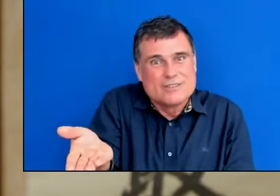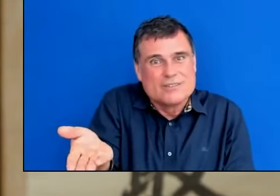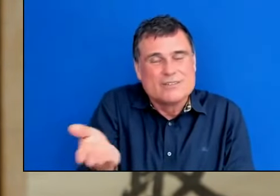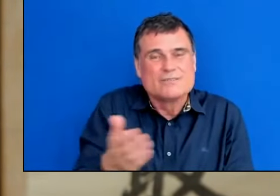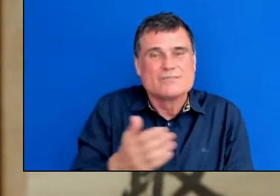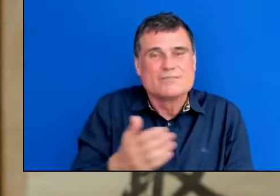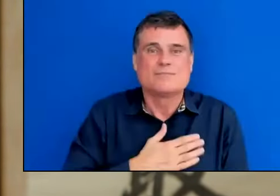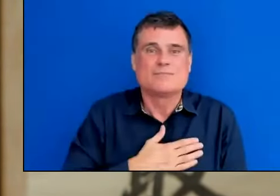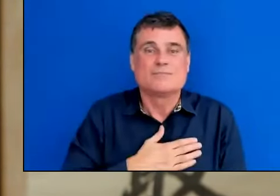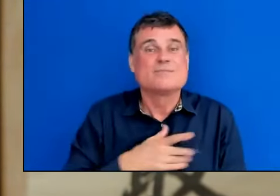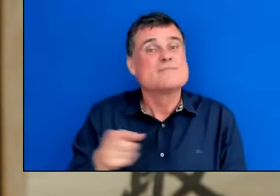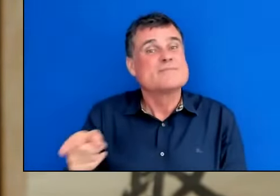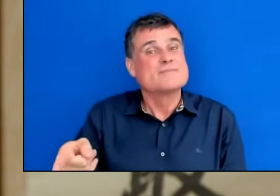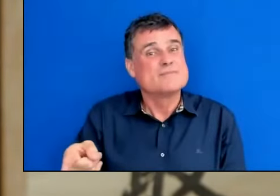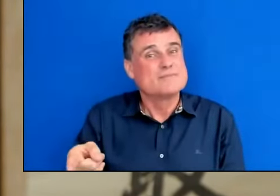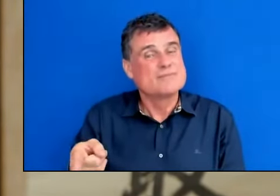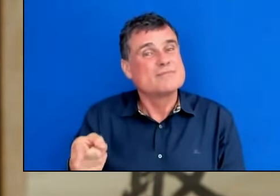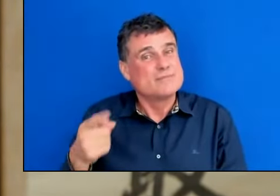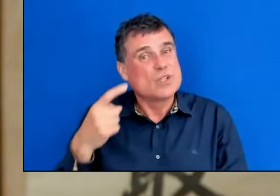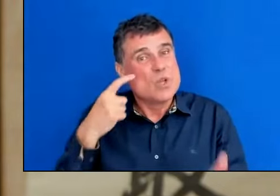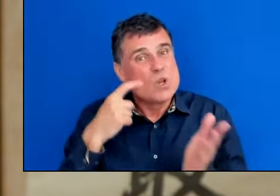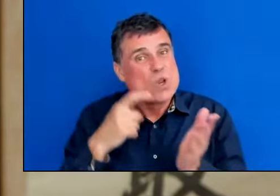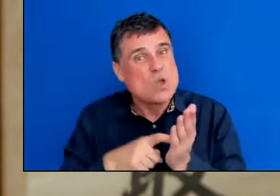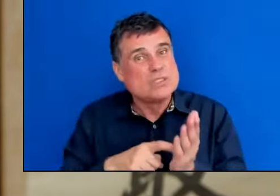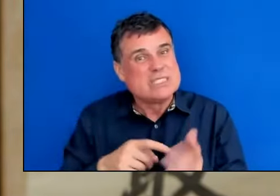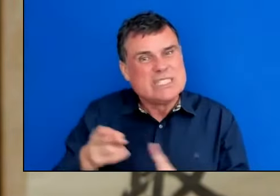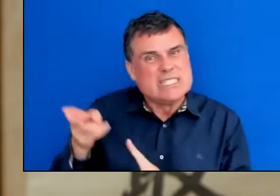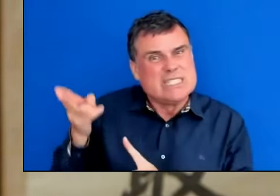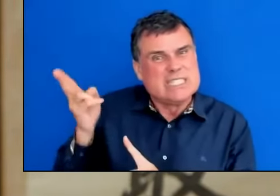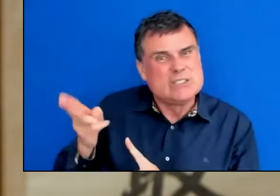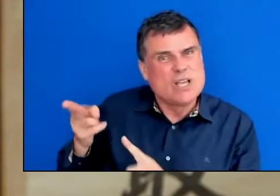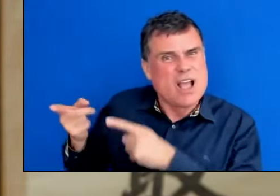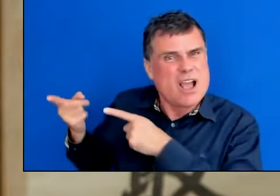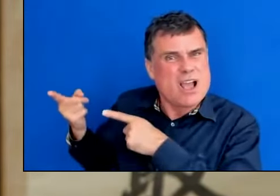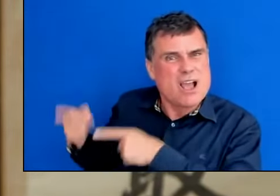Also a witness to this historic occasion. Thank you.